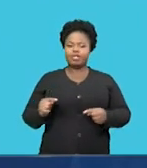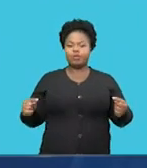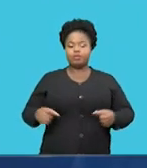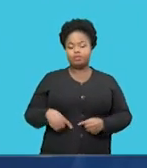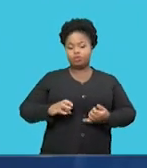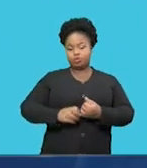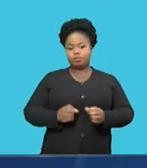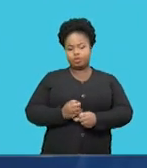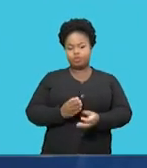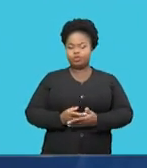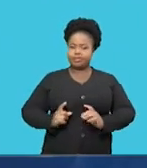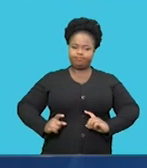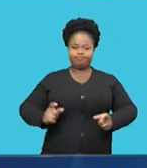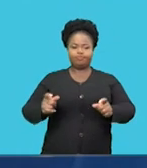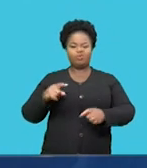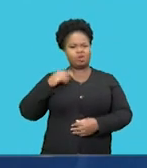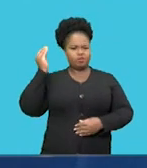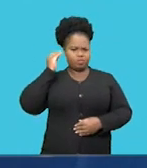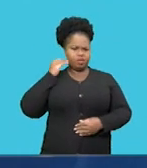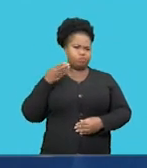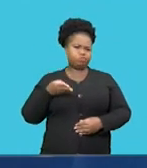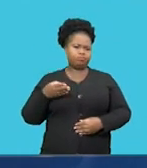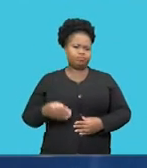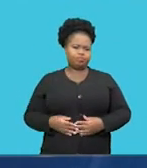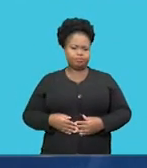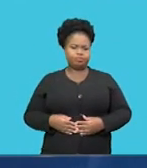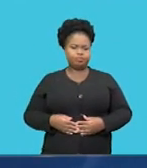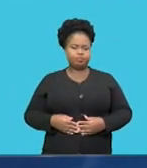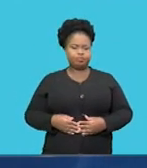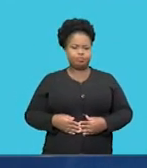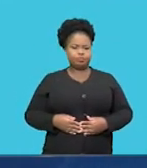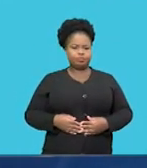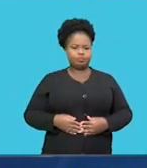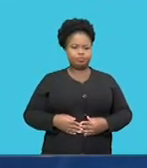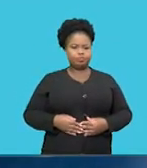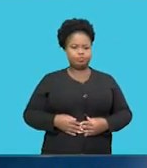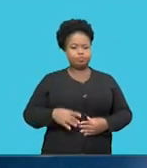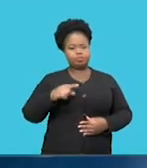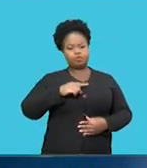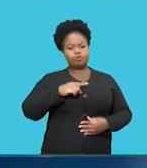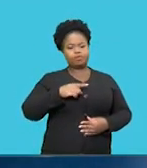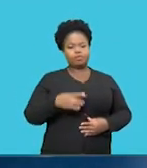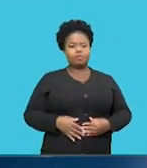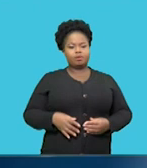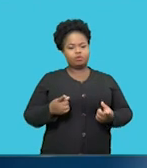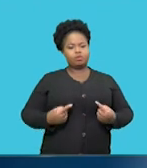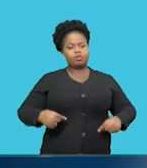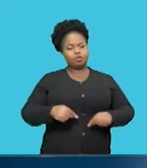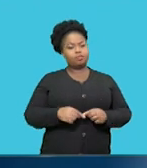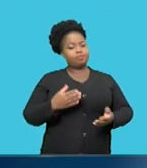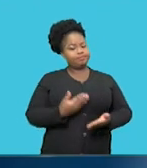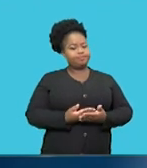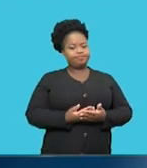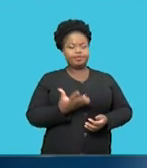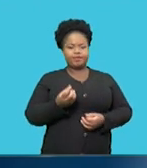investigation because the information is there, so that they can give us the independent